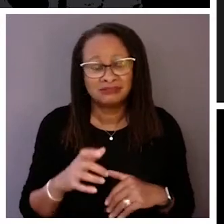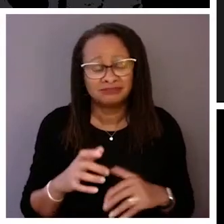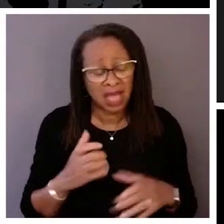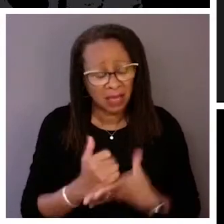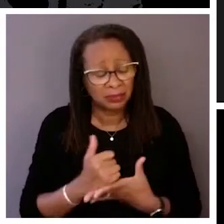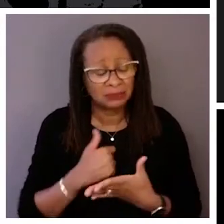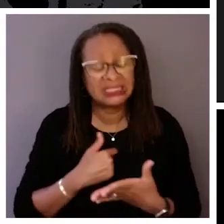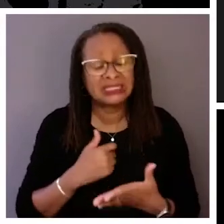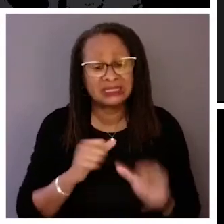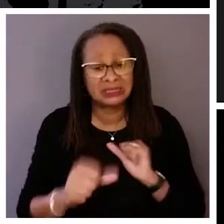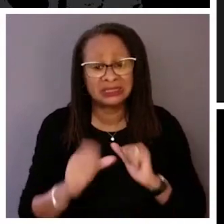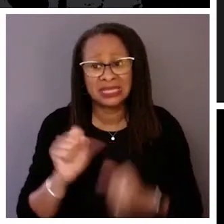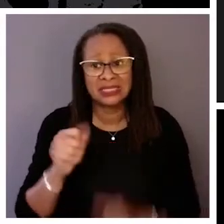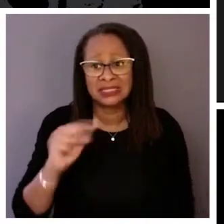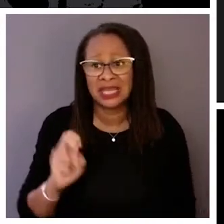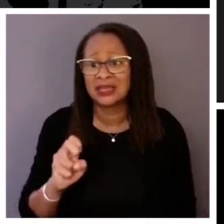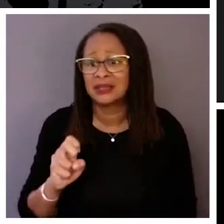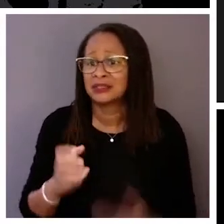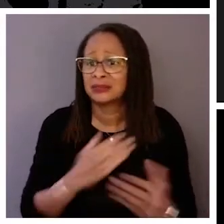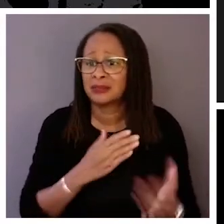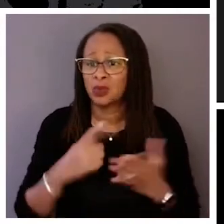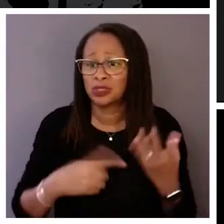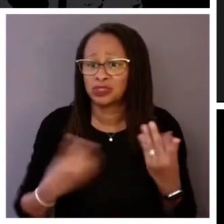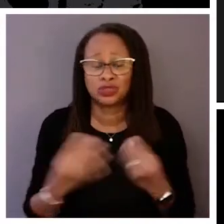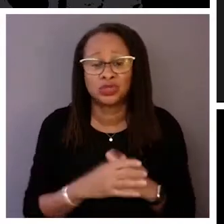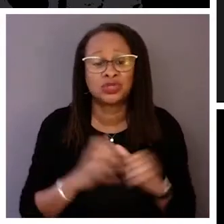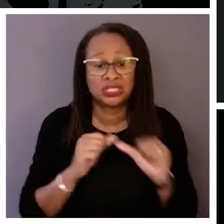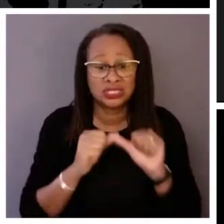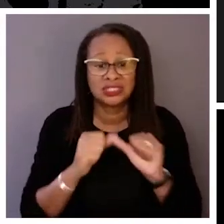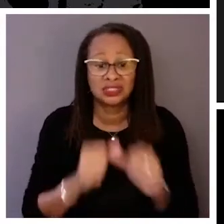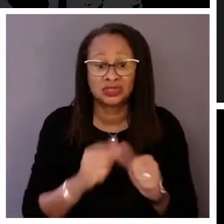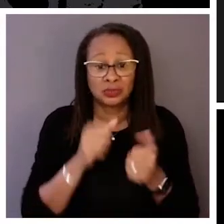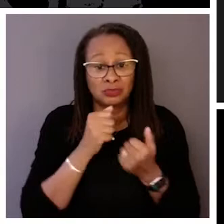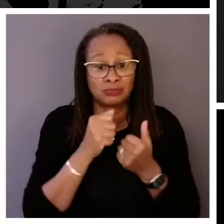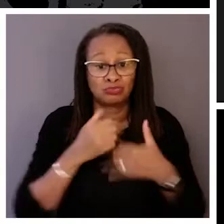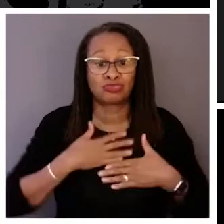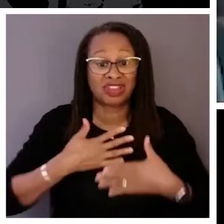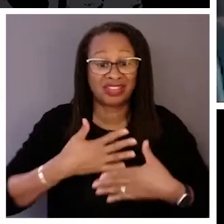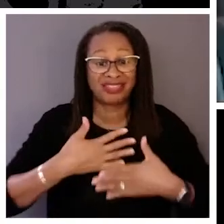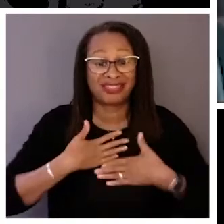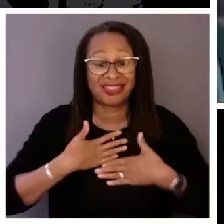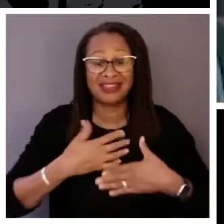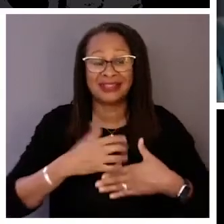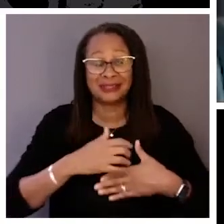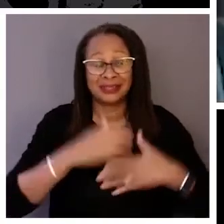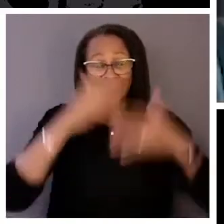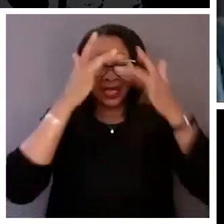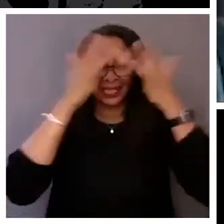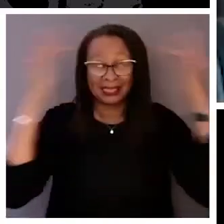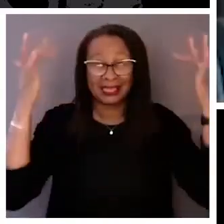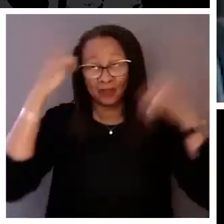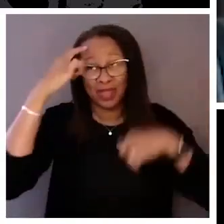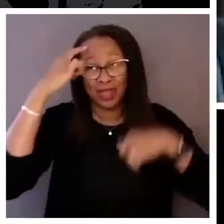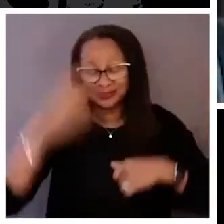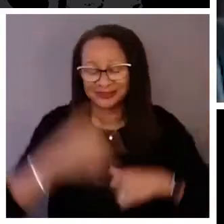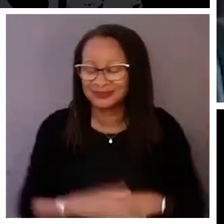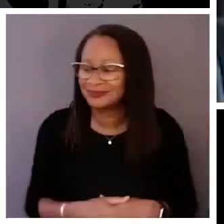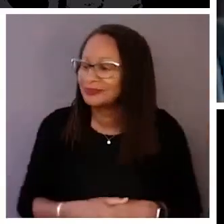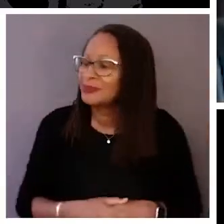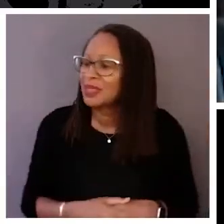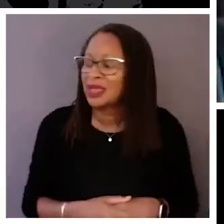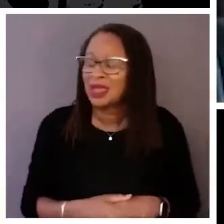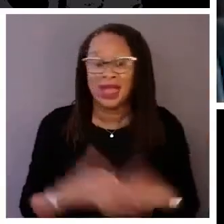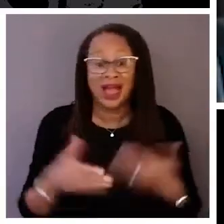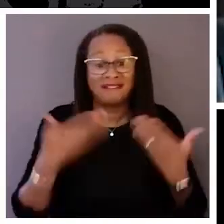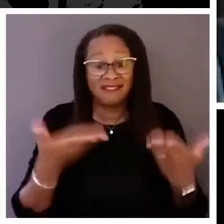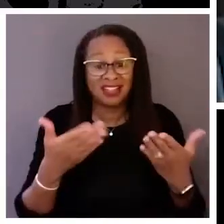You have to always, it doesn't matter what you do, you just got to keep breathing and get out of your head. I guess advice you would give actors, you know, actors are going